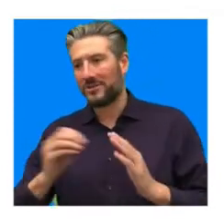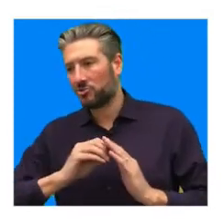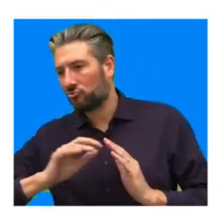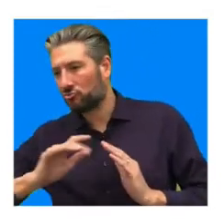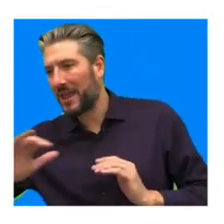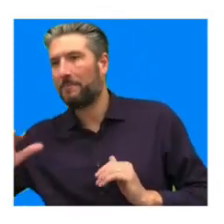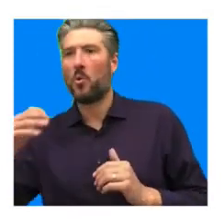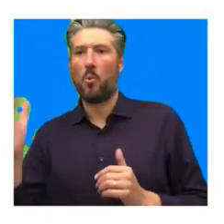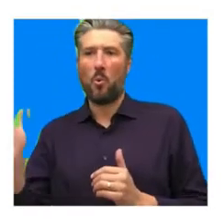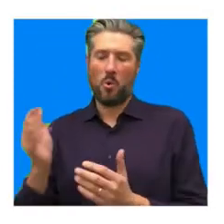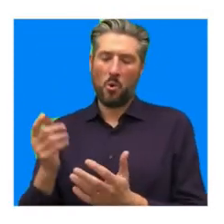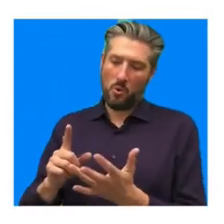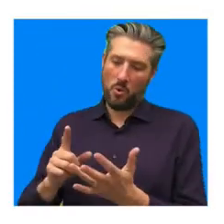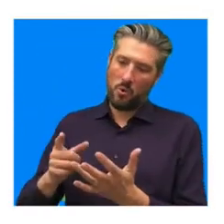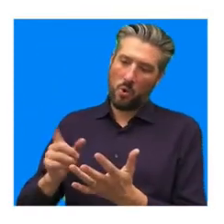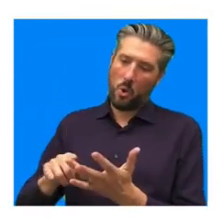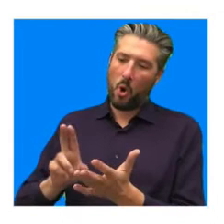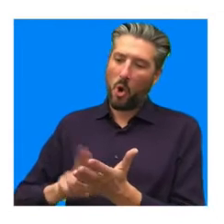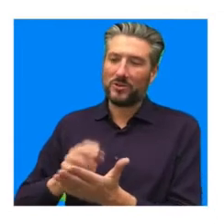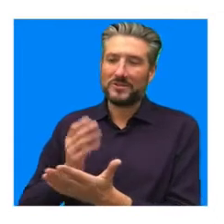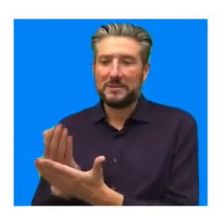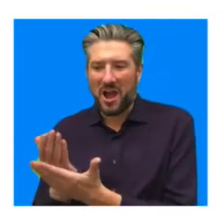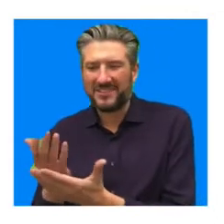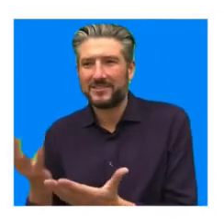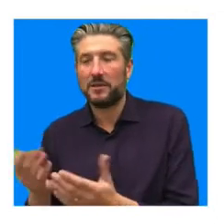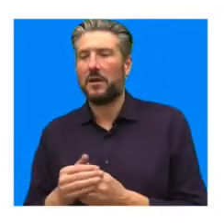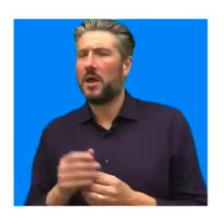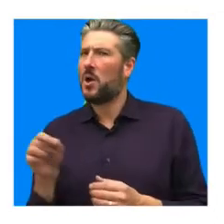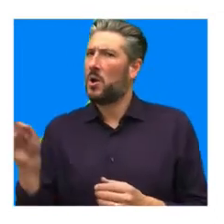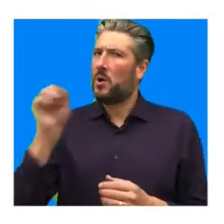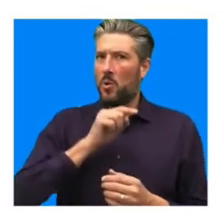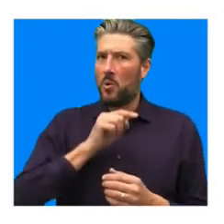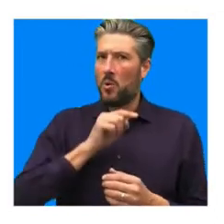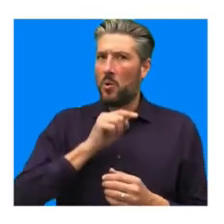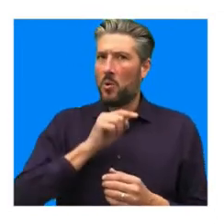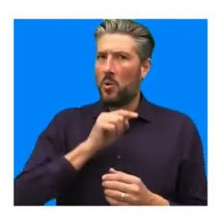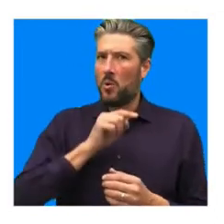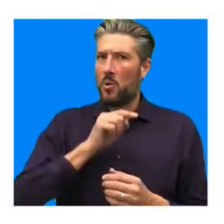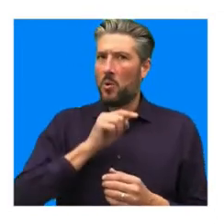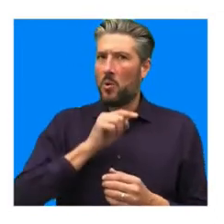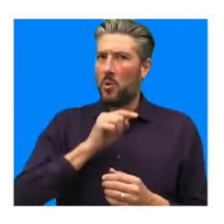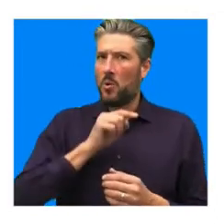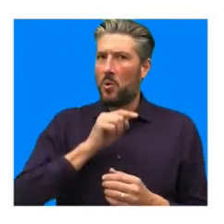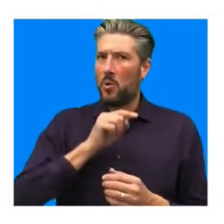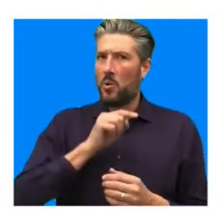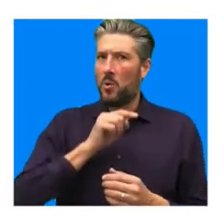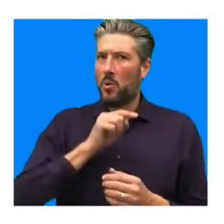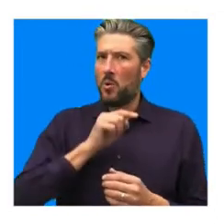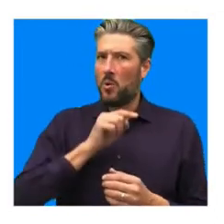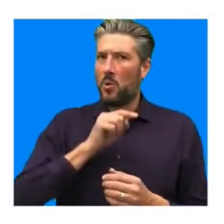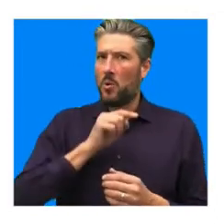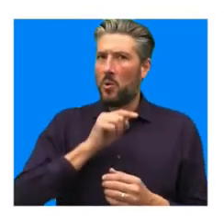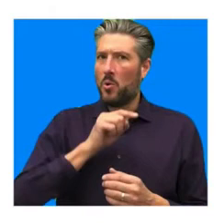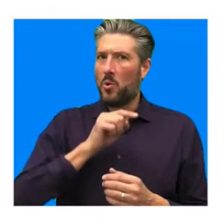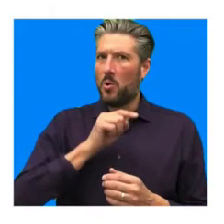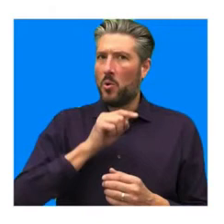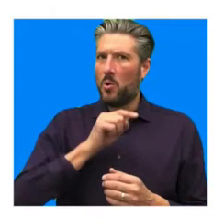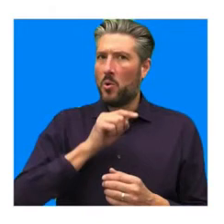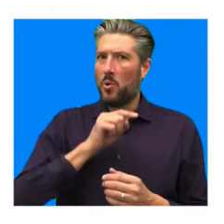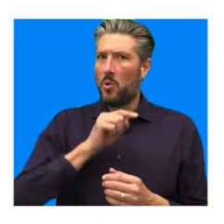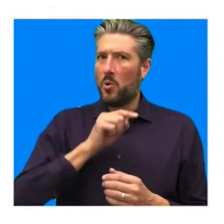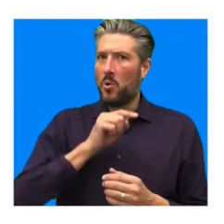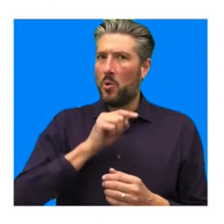much time, so much effort, and so much work into making content audio described. A deep and heartfelt thank you to all of you for that, because